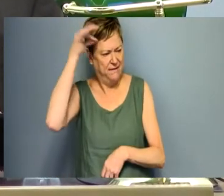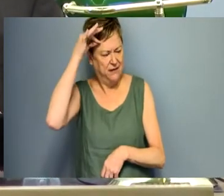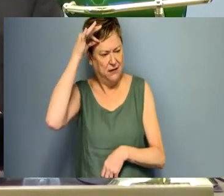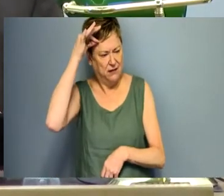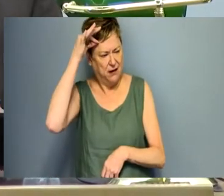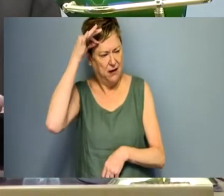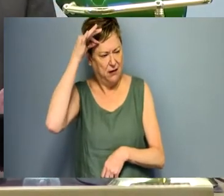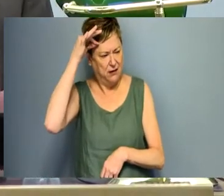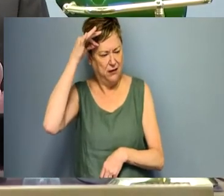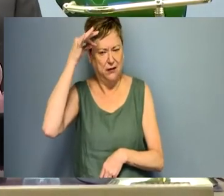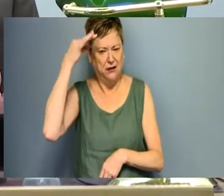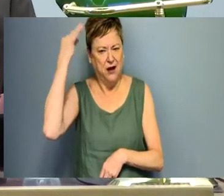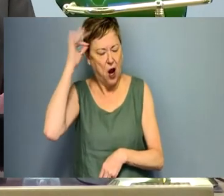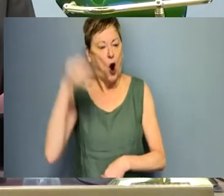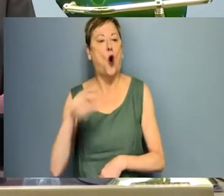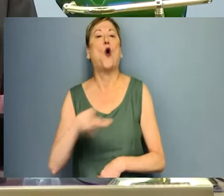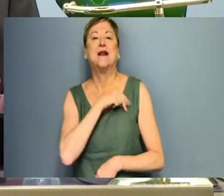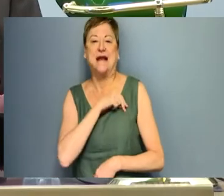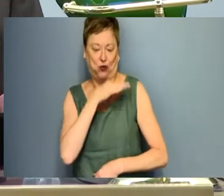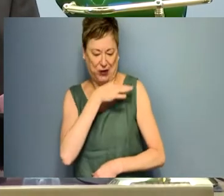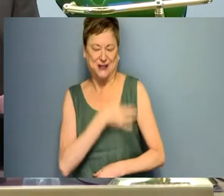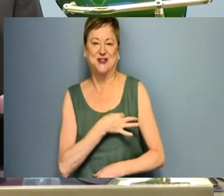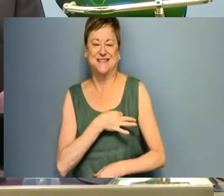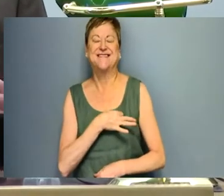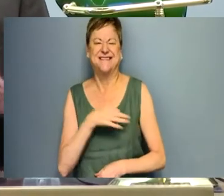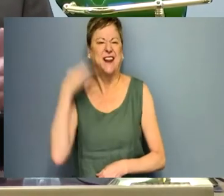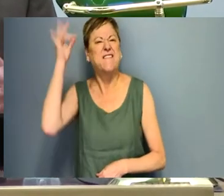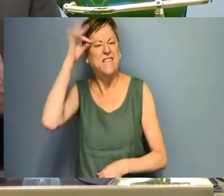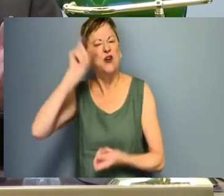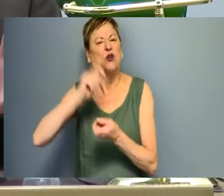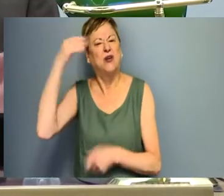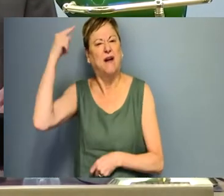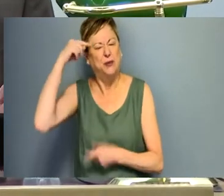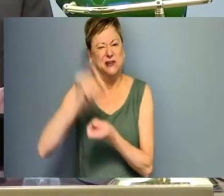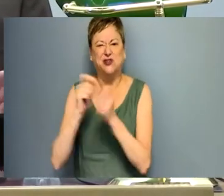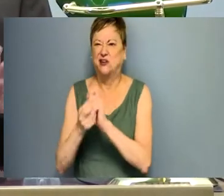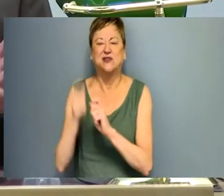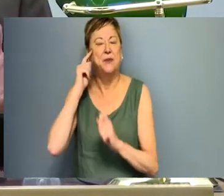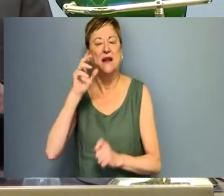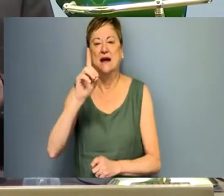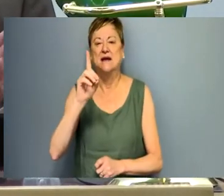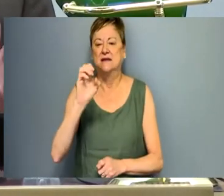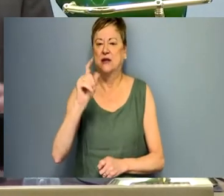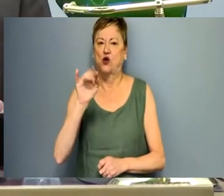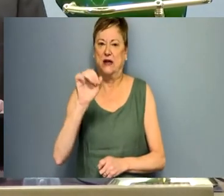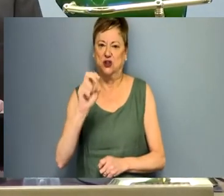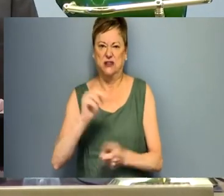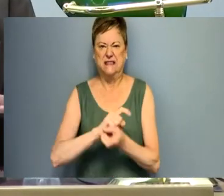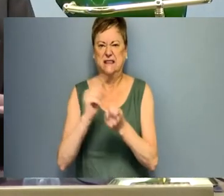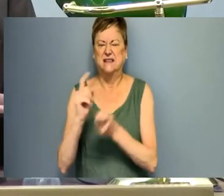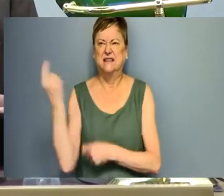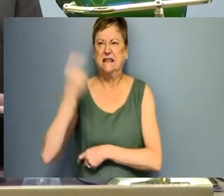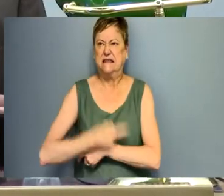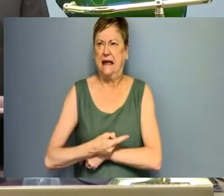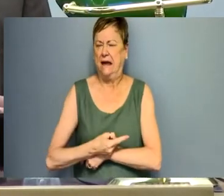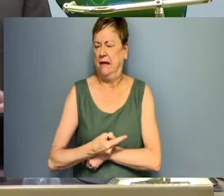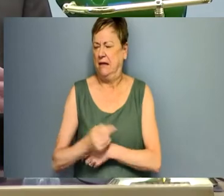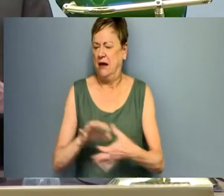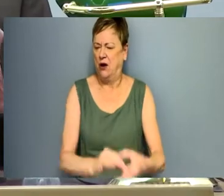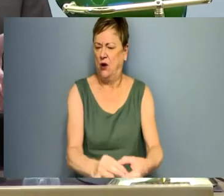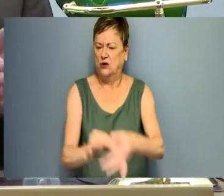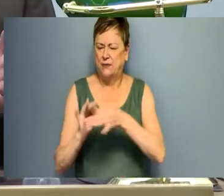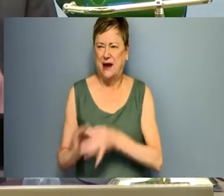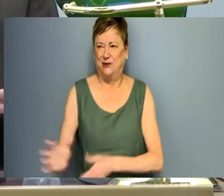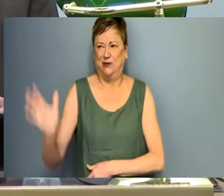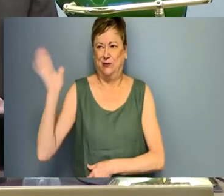changed the name. And the Decoration Day, I believe, goes back to the very beginning after the Civil War, when